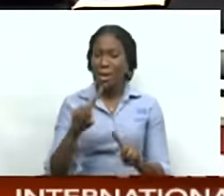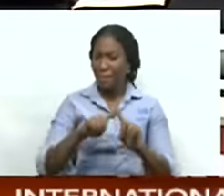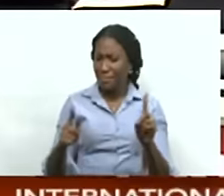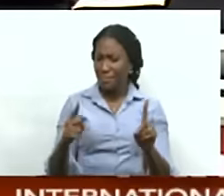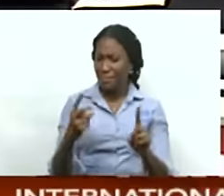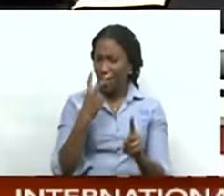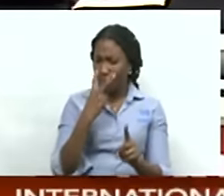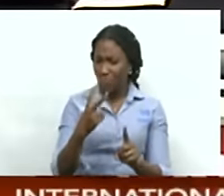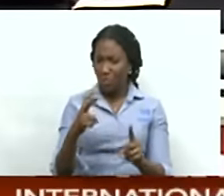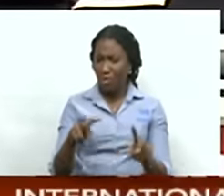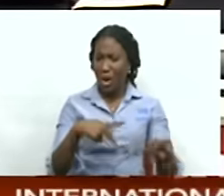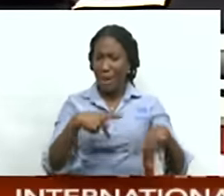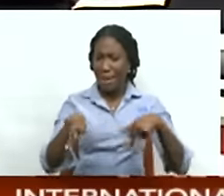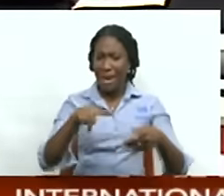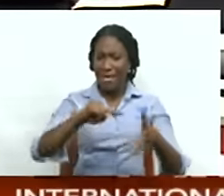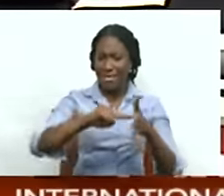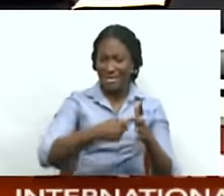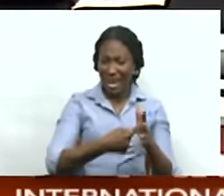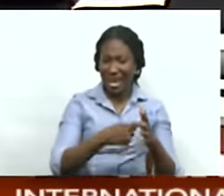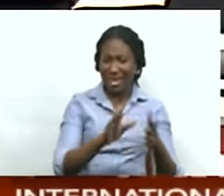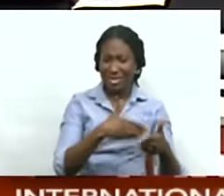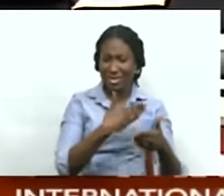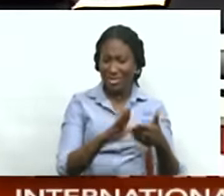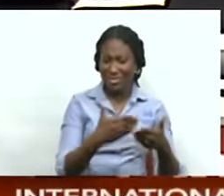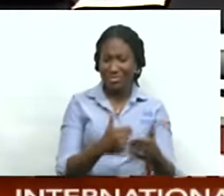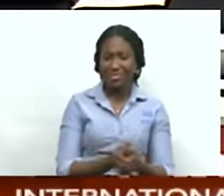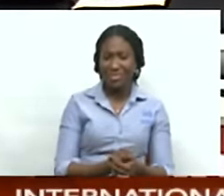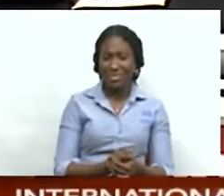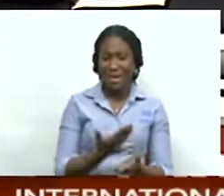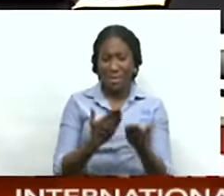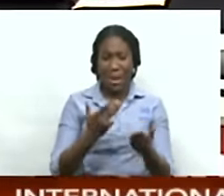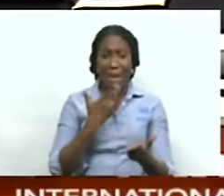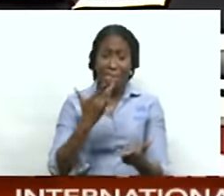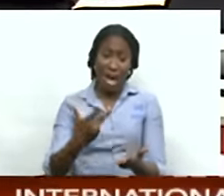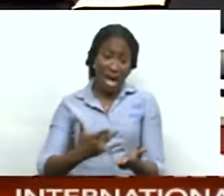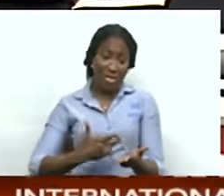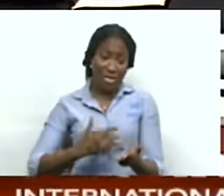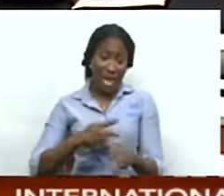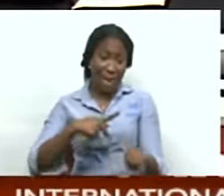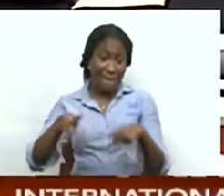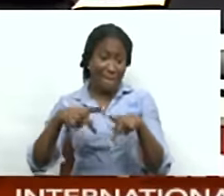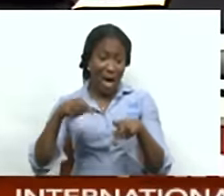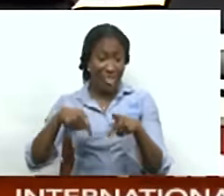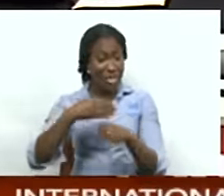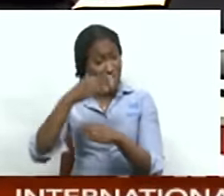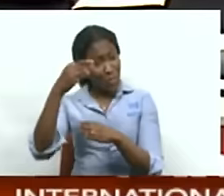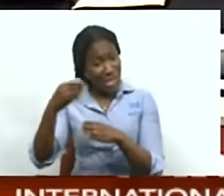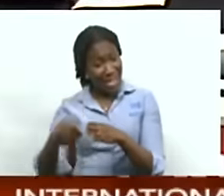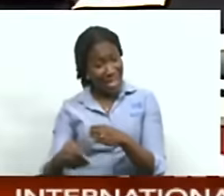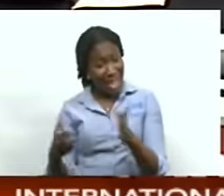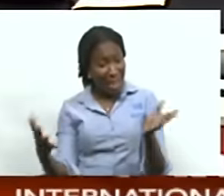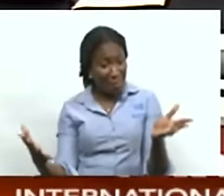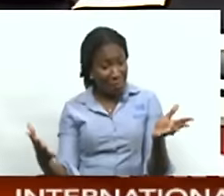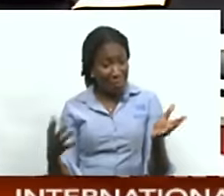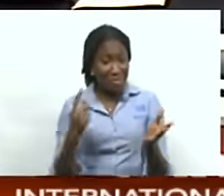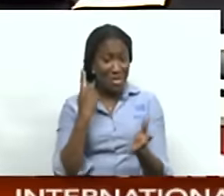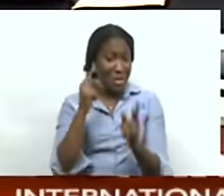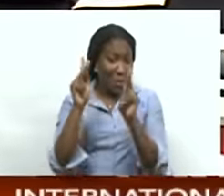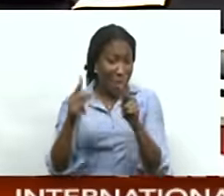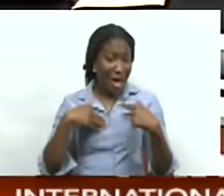about having a birthday party this weekend? Right. You know, there's somebody celebrating their birthday tomorrow just around